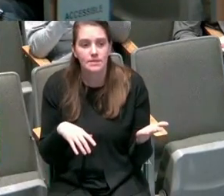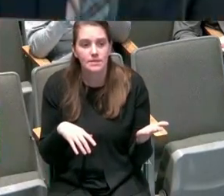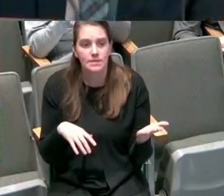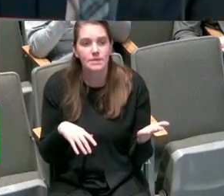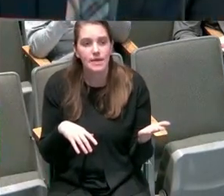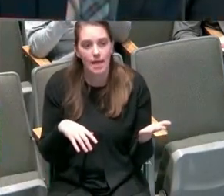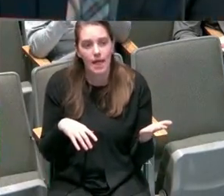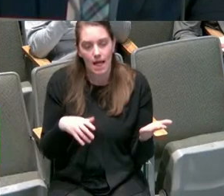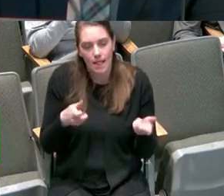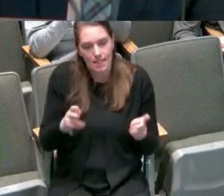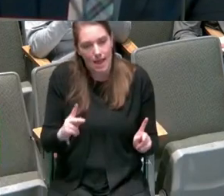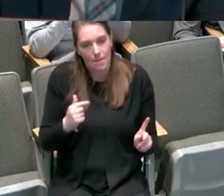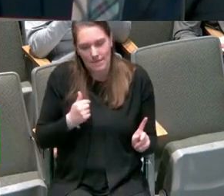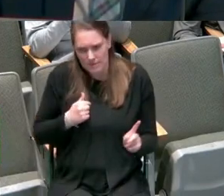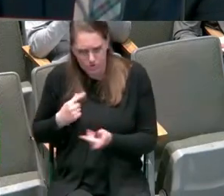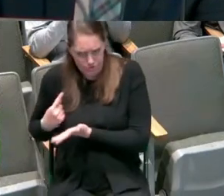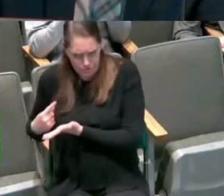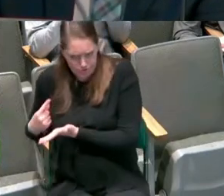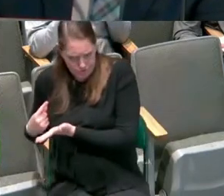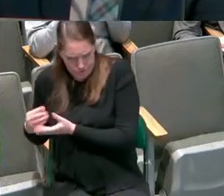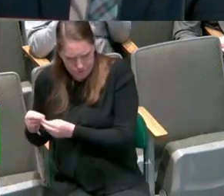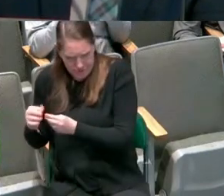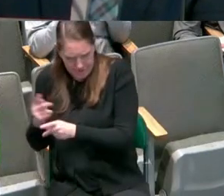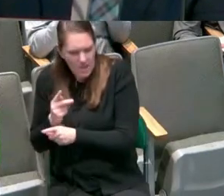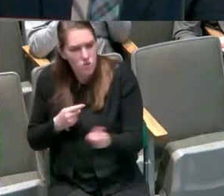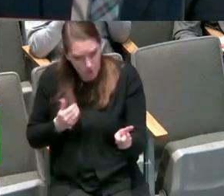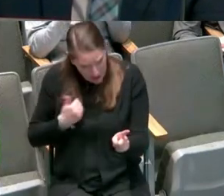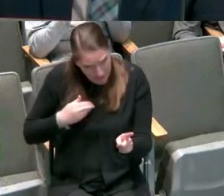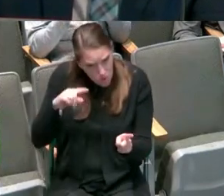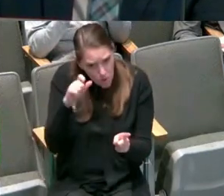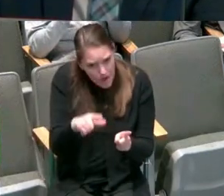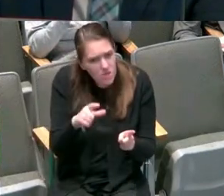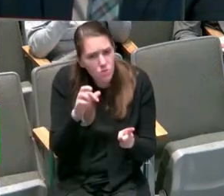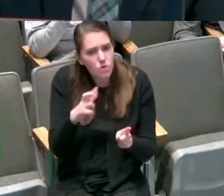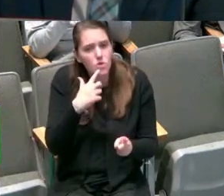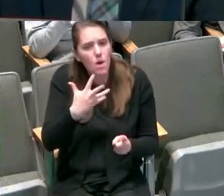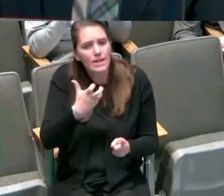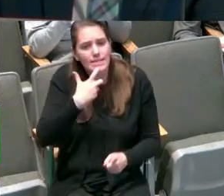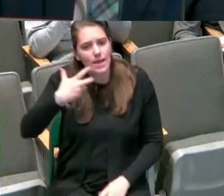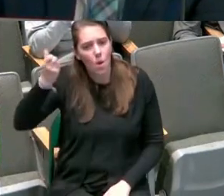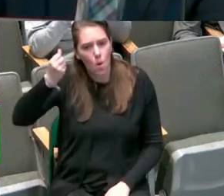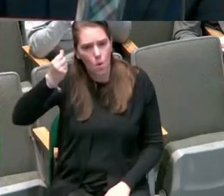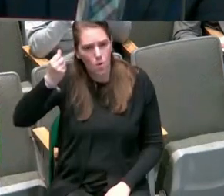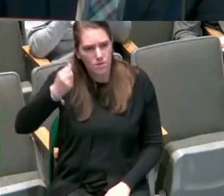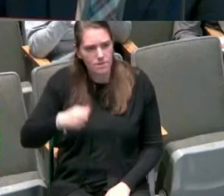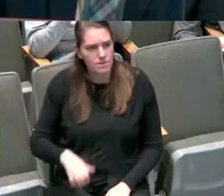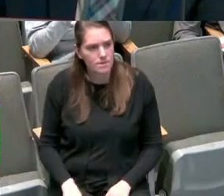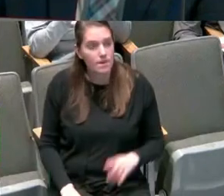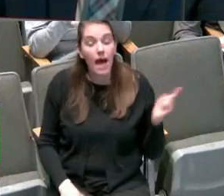confer here okay and were you saying you had a question or you wanted to say hold